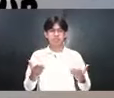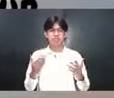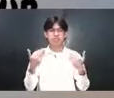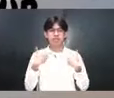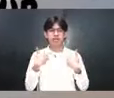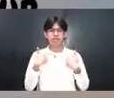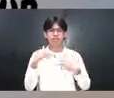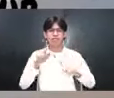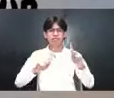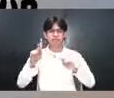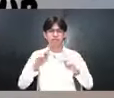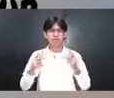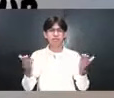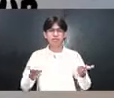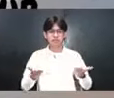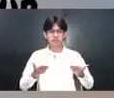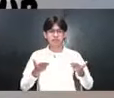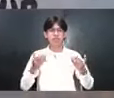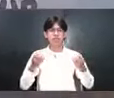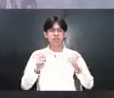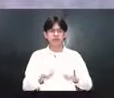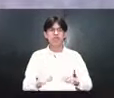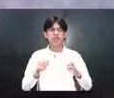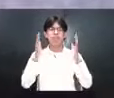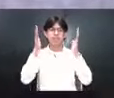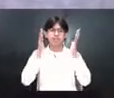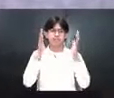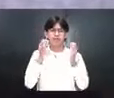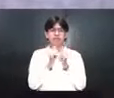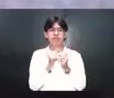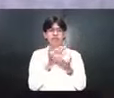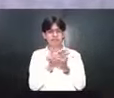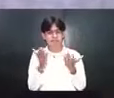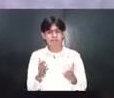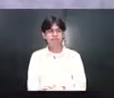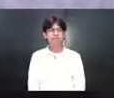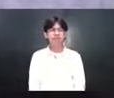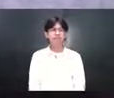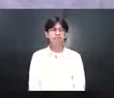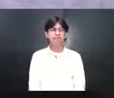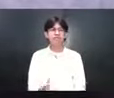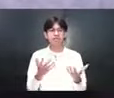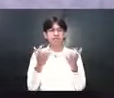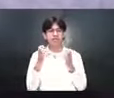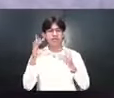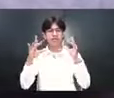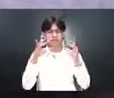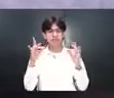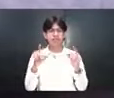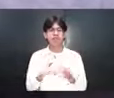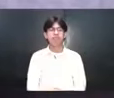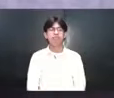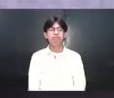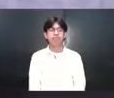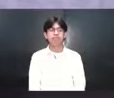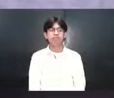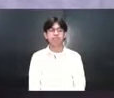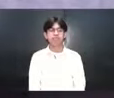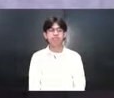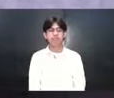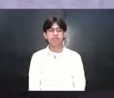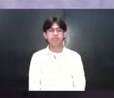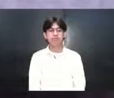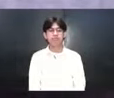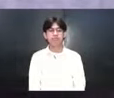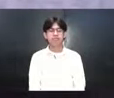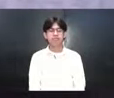people who are more than willing to have a small chat with you all to get to know you all even better. Yeah. Next, may we